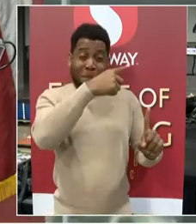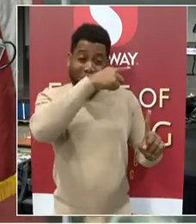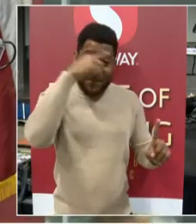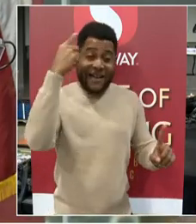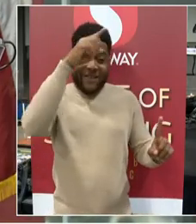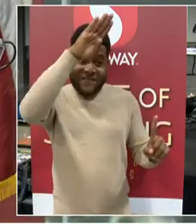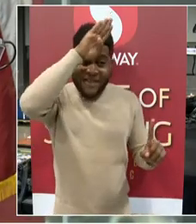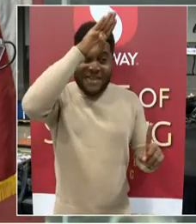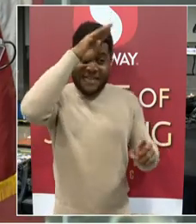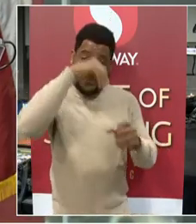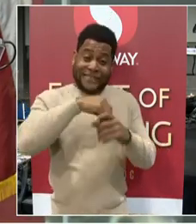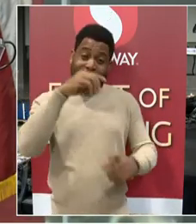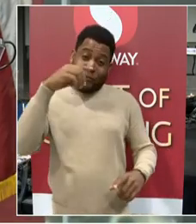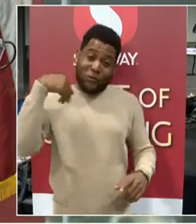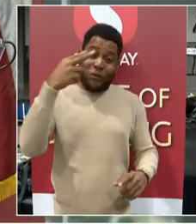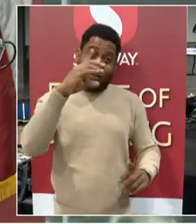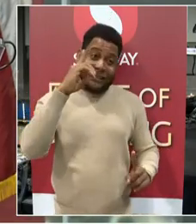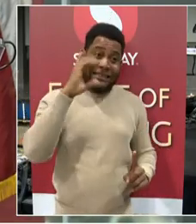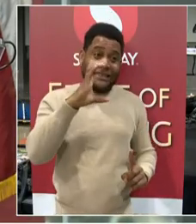chief.